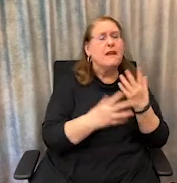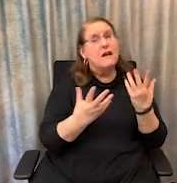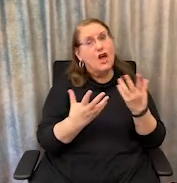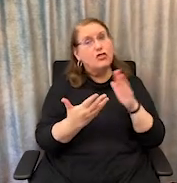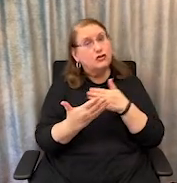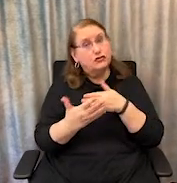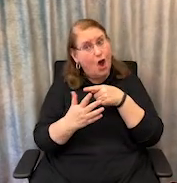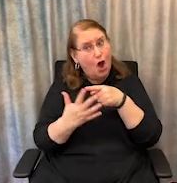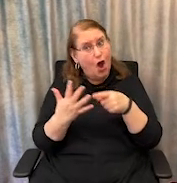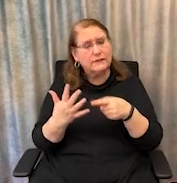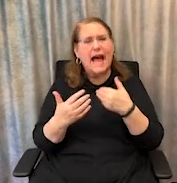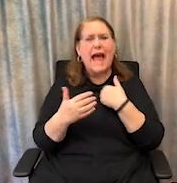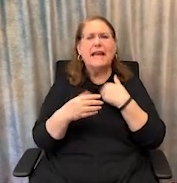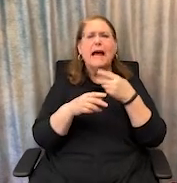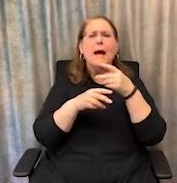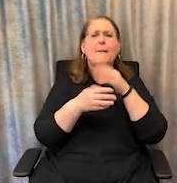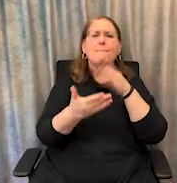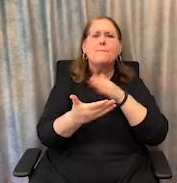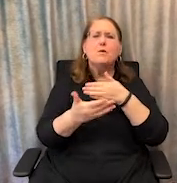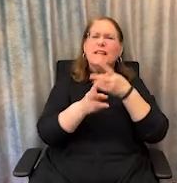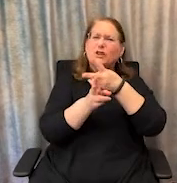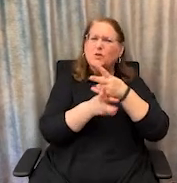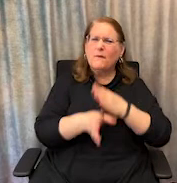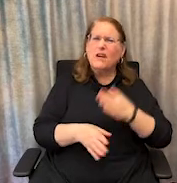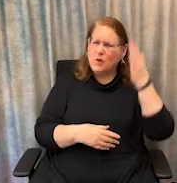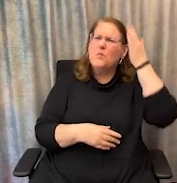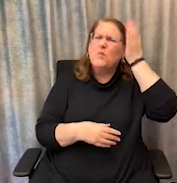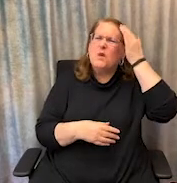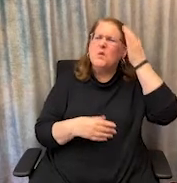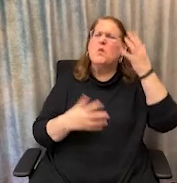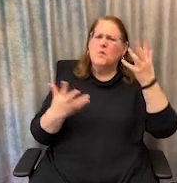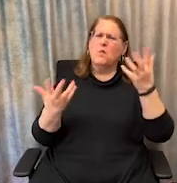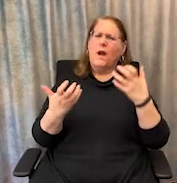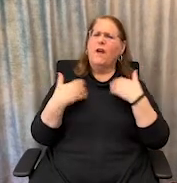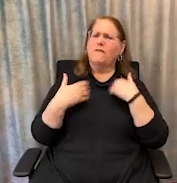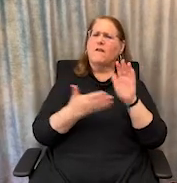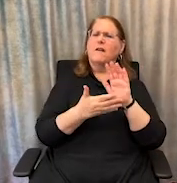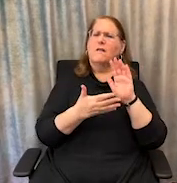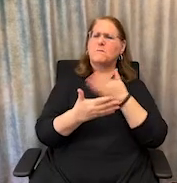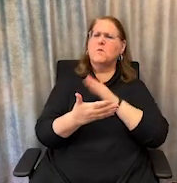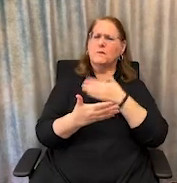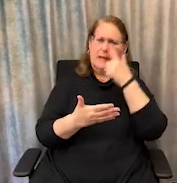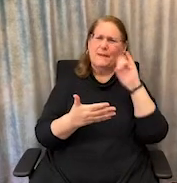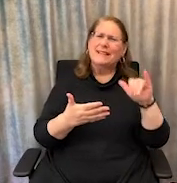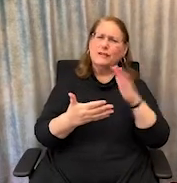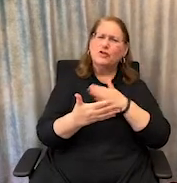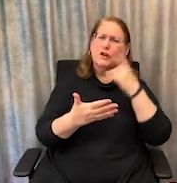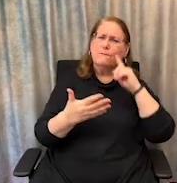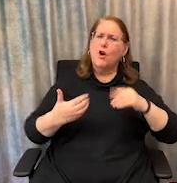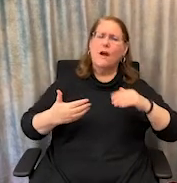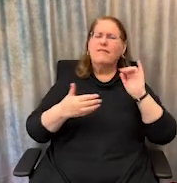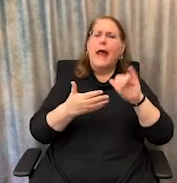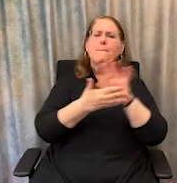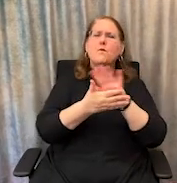songs, I had a music supervisor. We knew that we wanted to have music because it's also a film for